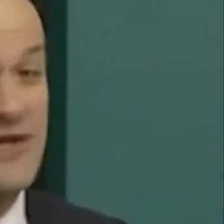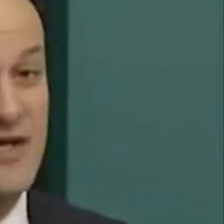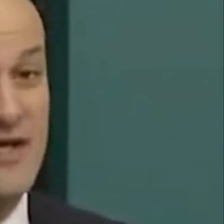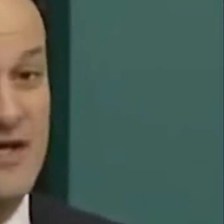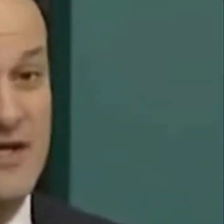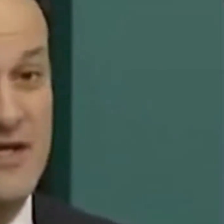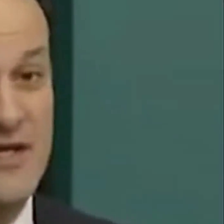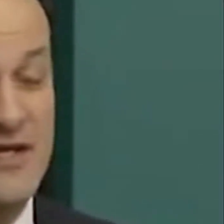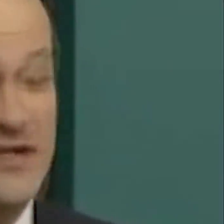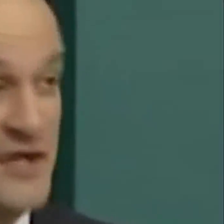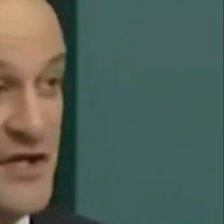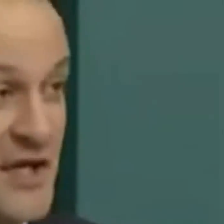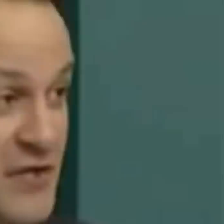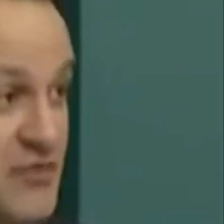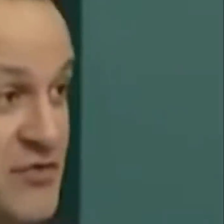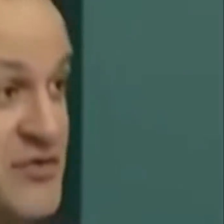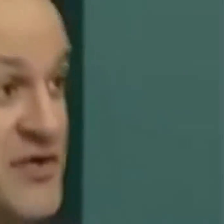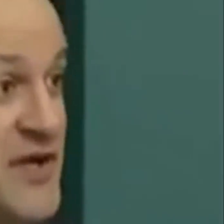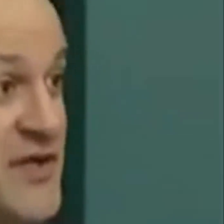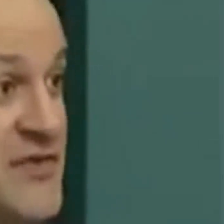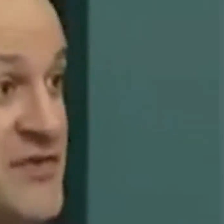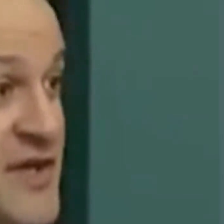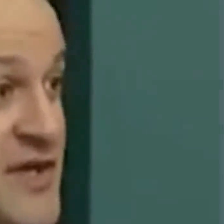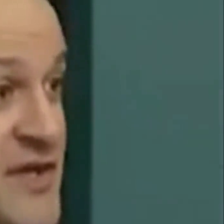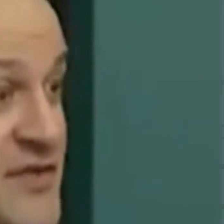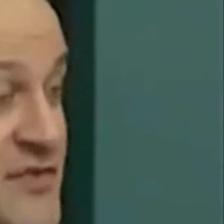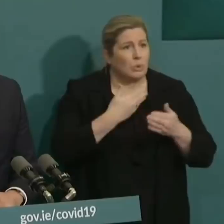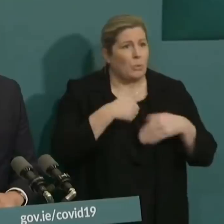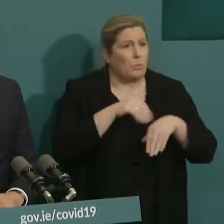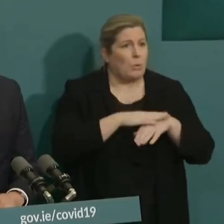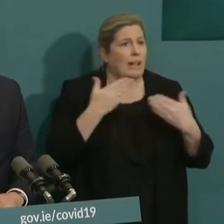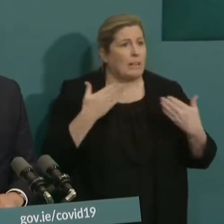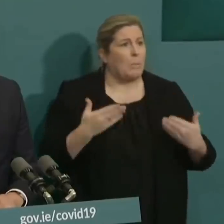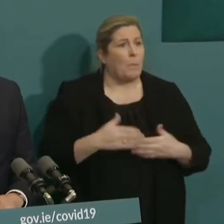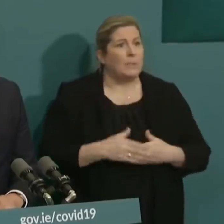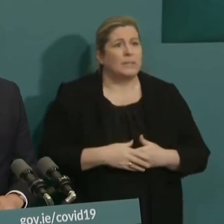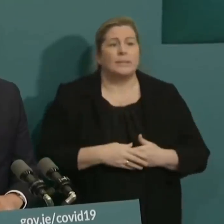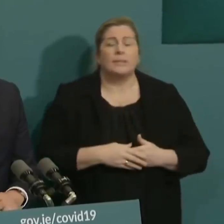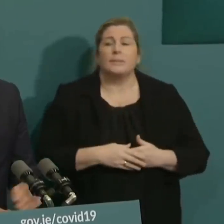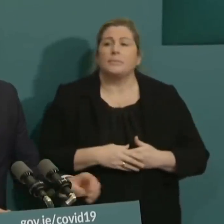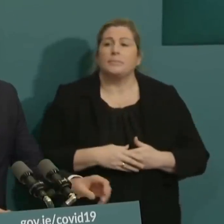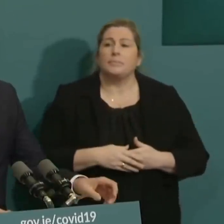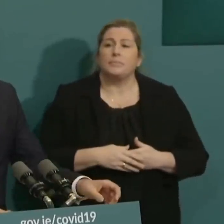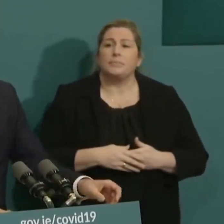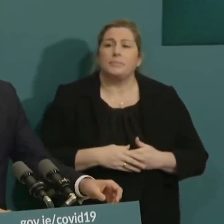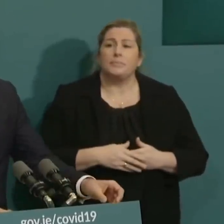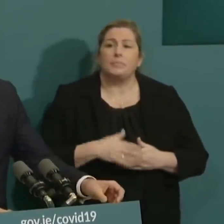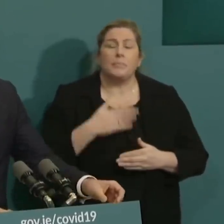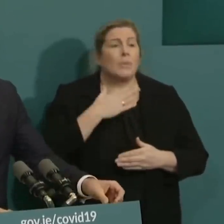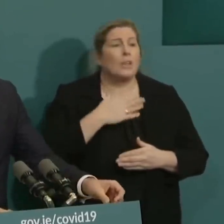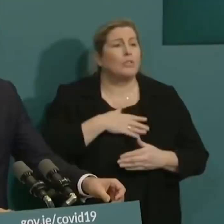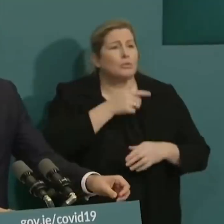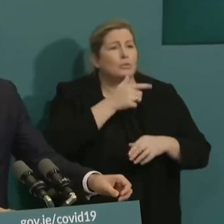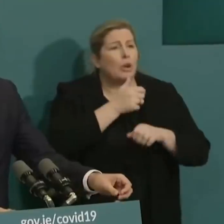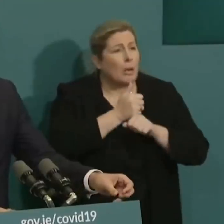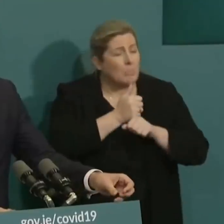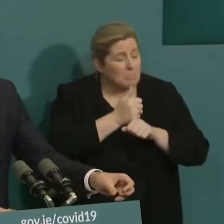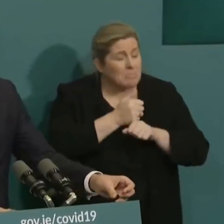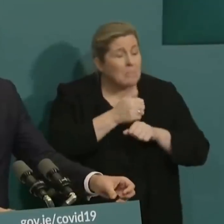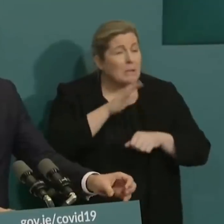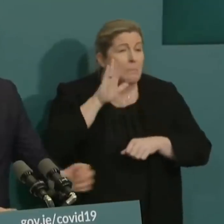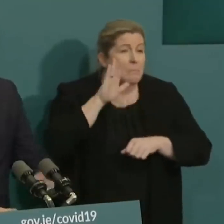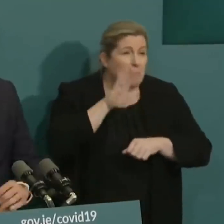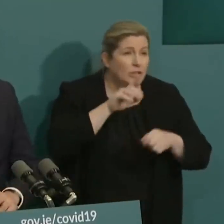very probably you're going to hear the same crap wherever you are. Yeah, just in relation to mandatory hotel quarantine for